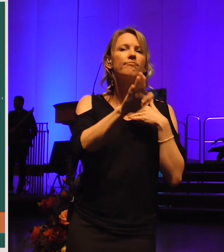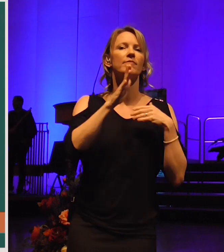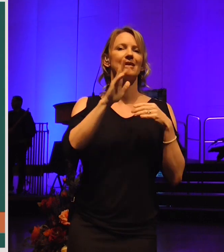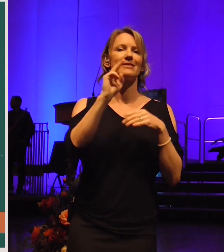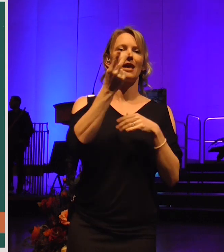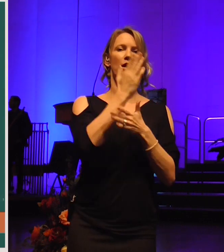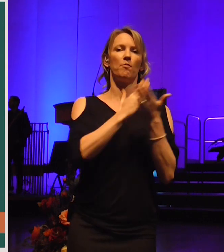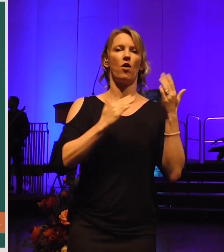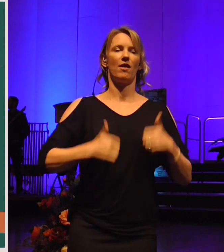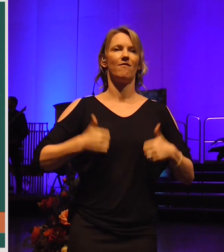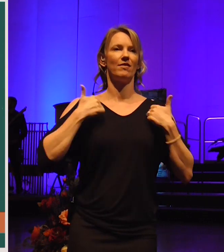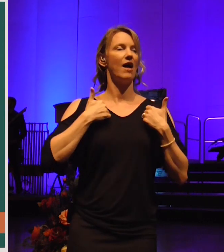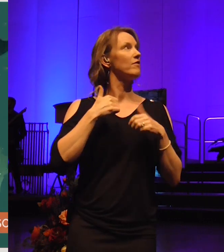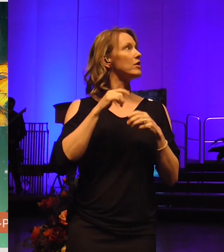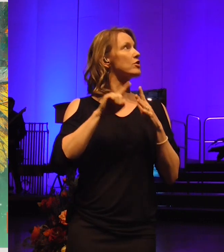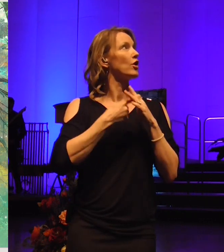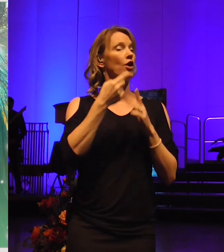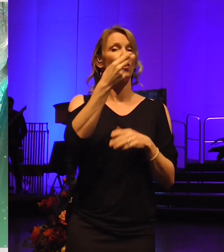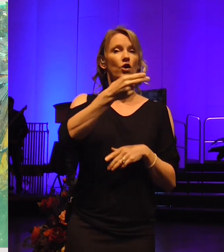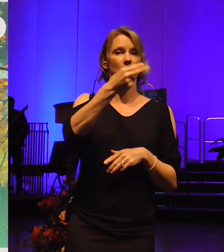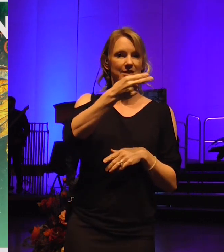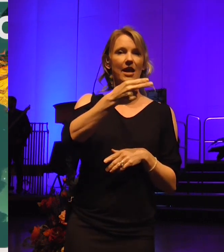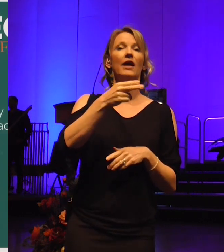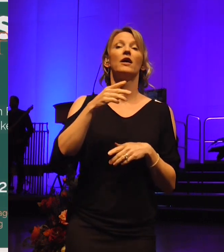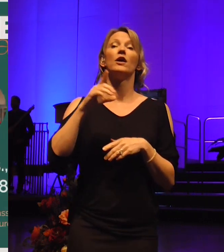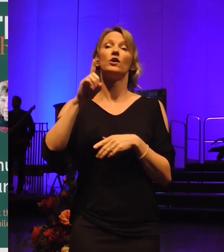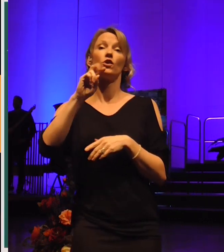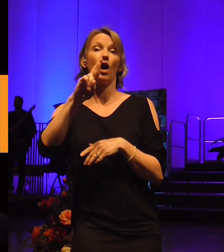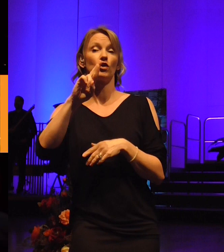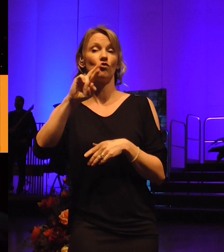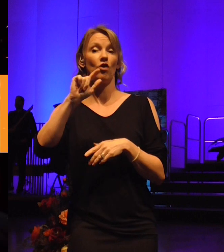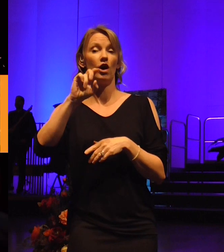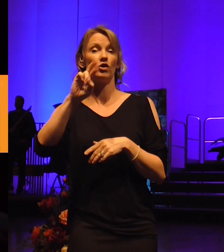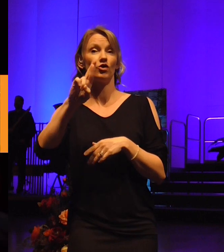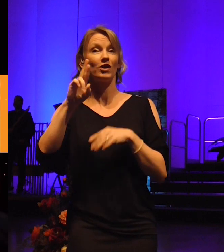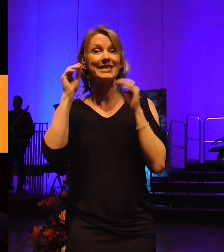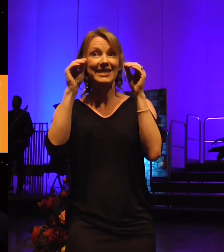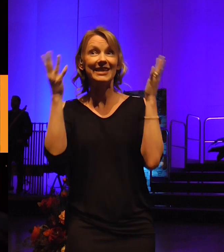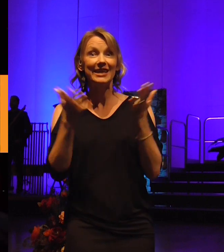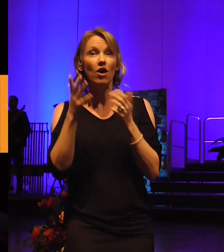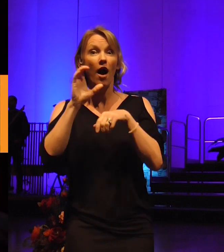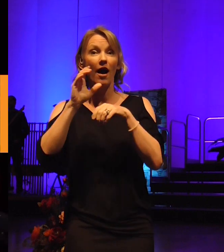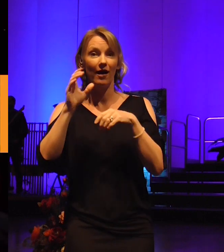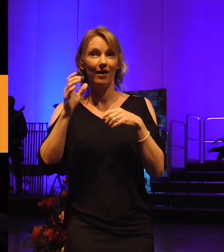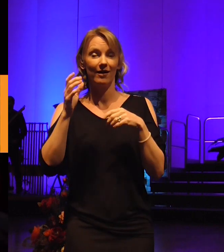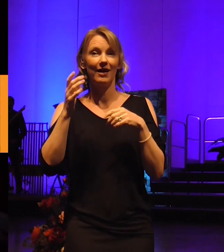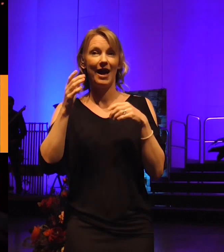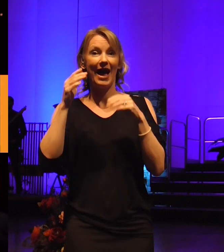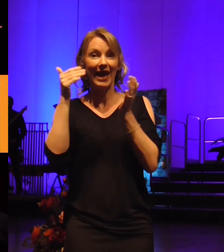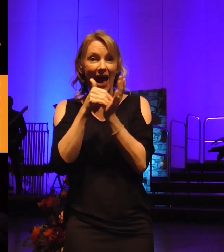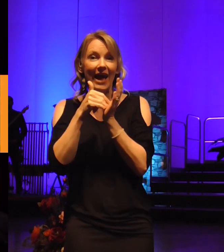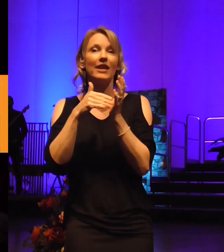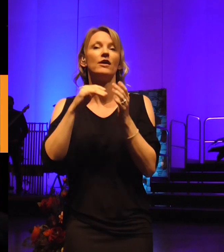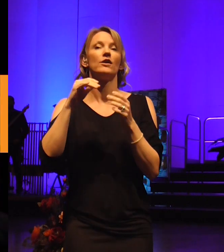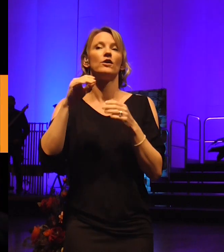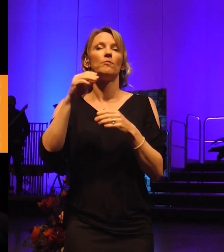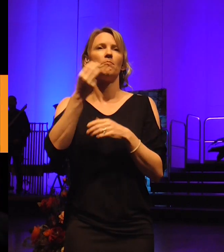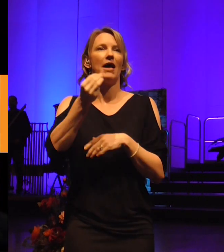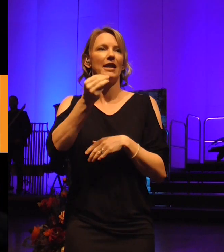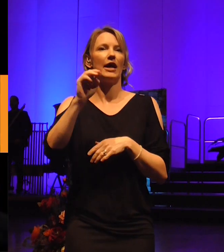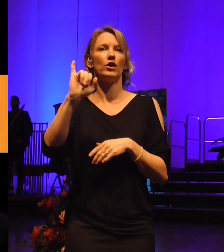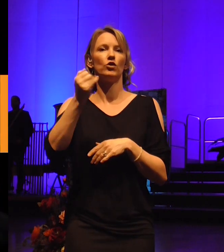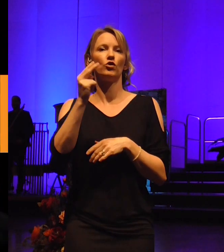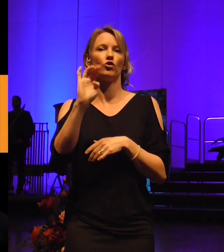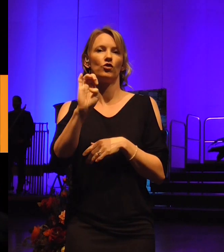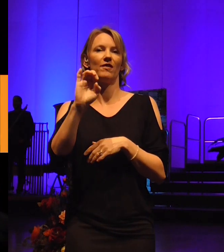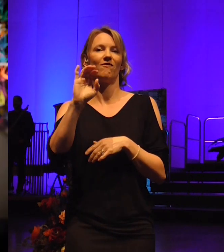person beginning Thursday, June 8th. And our own Dr. Roger Teal is teaching here on campus again, beginning Monday, June 5th, with the